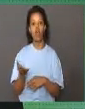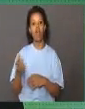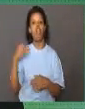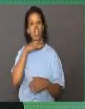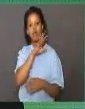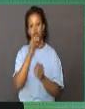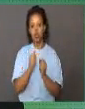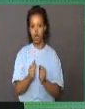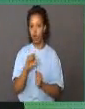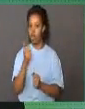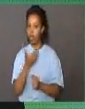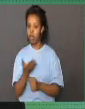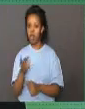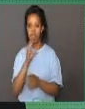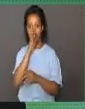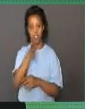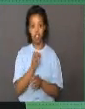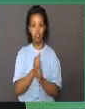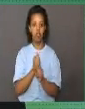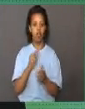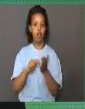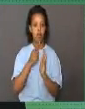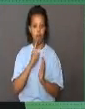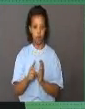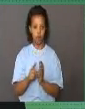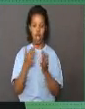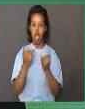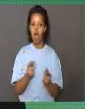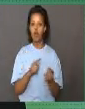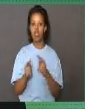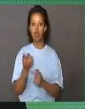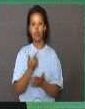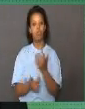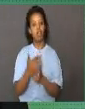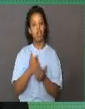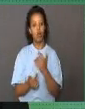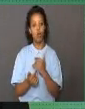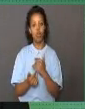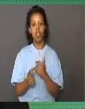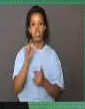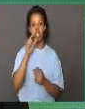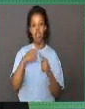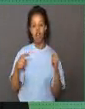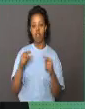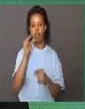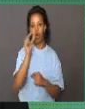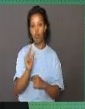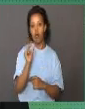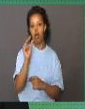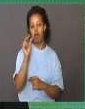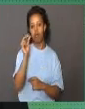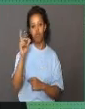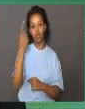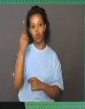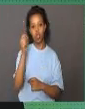Let us discuss the steps in the fermentation of antibiotics in more